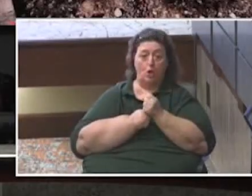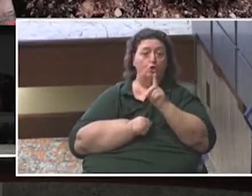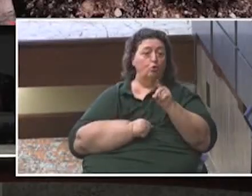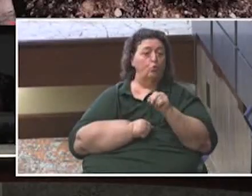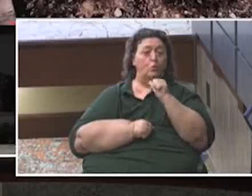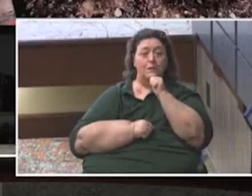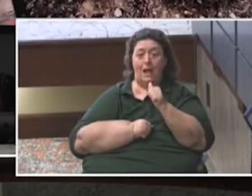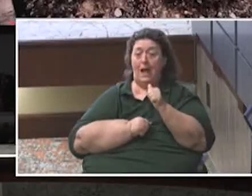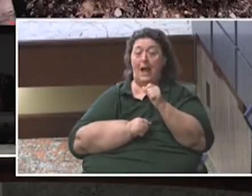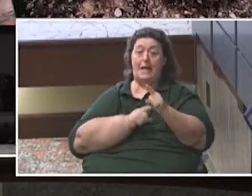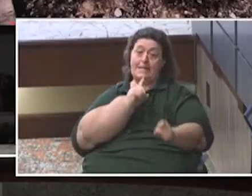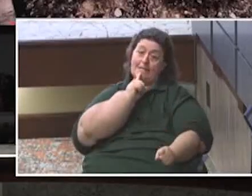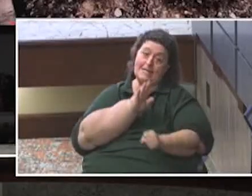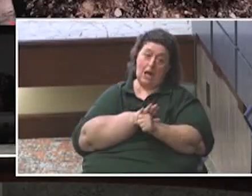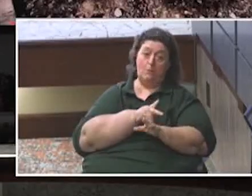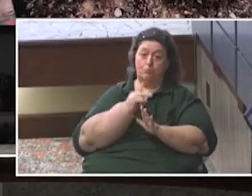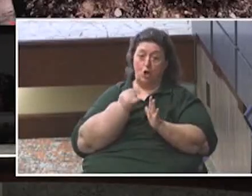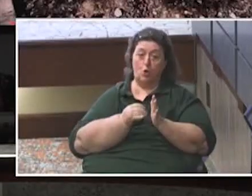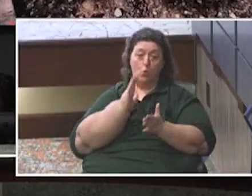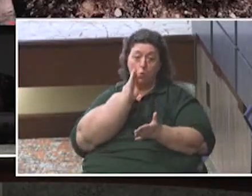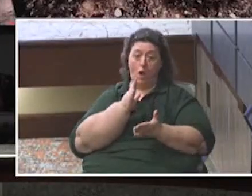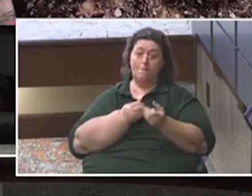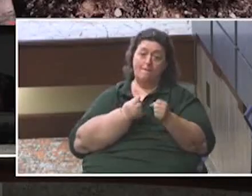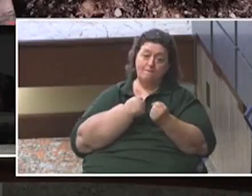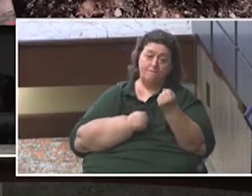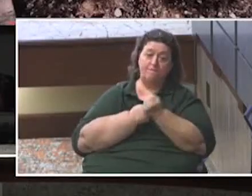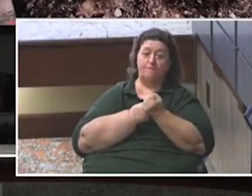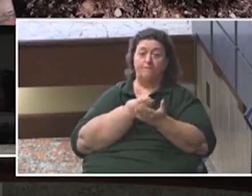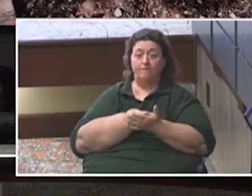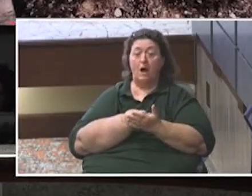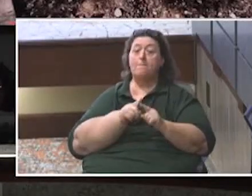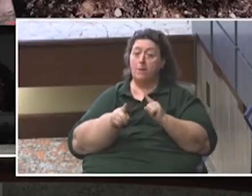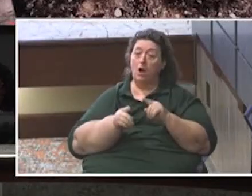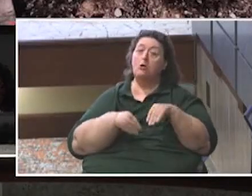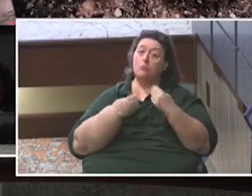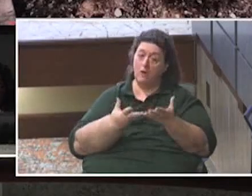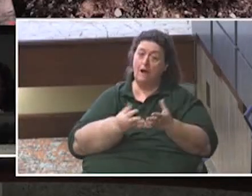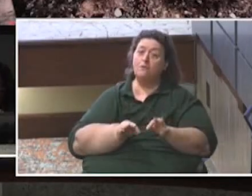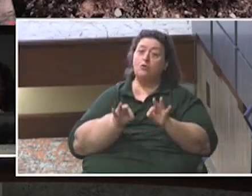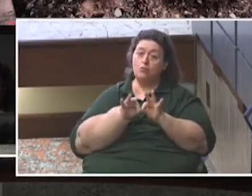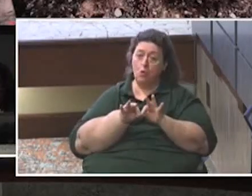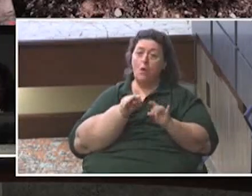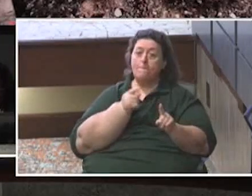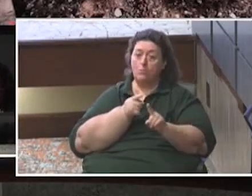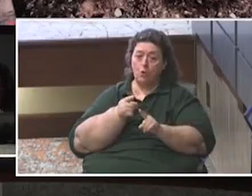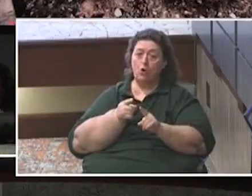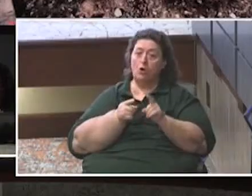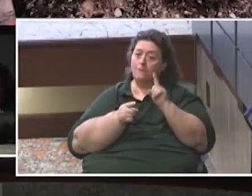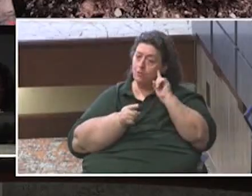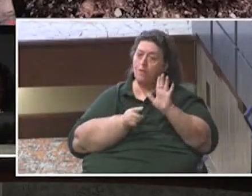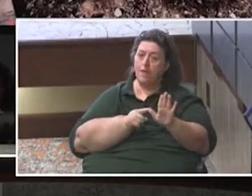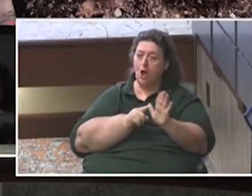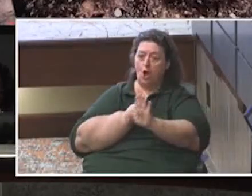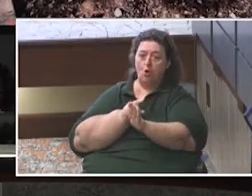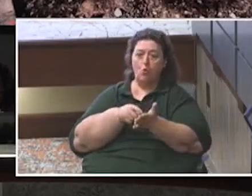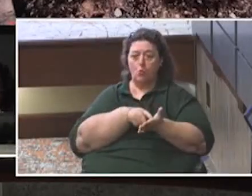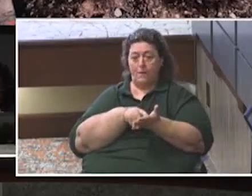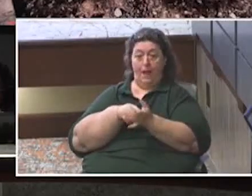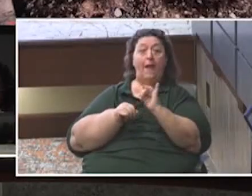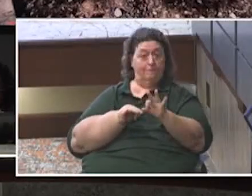not guarantee that the project would be funded. However, it does provide critical points in the scoring criteria. If